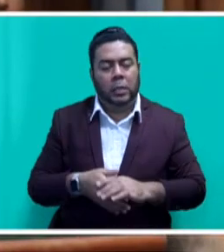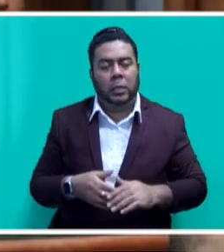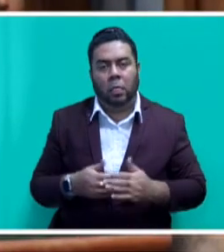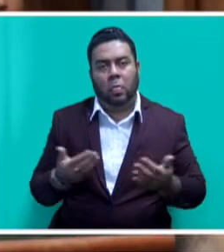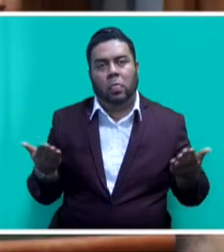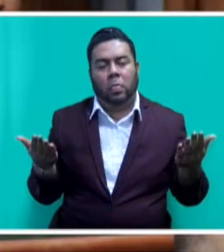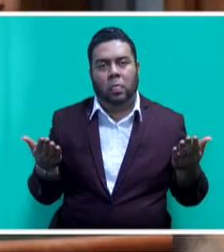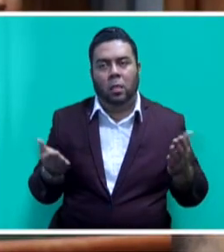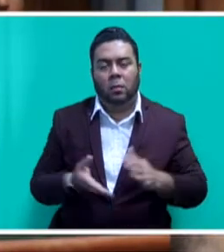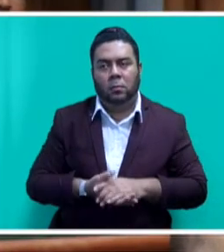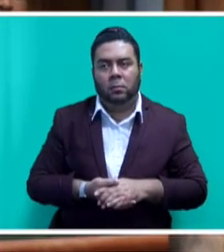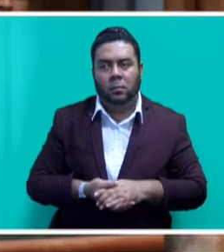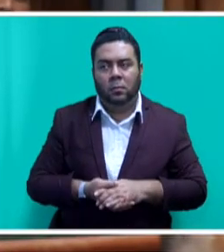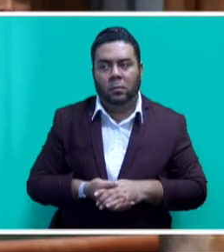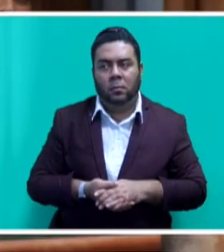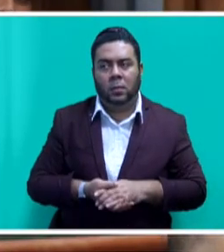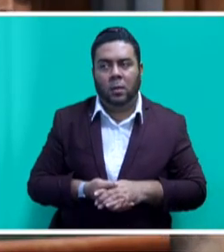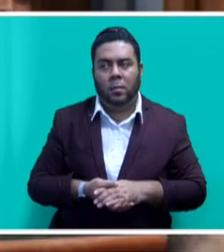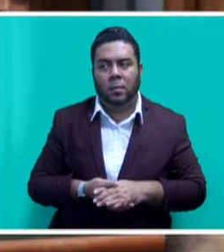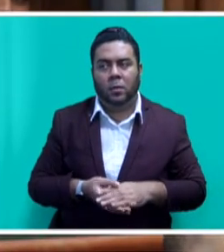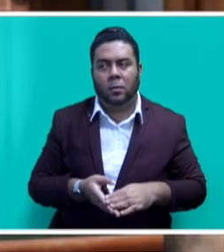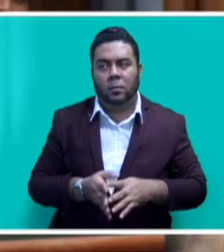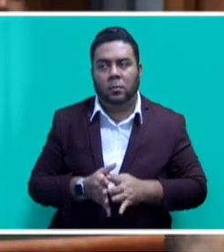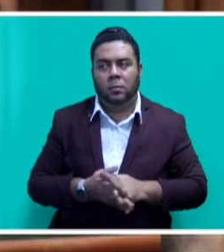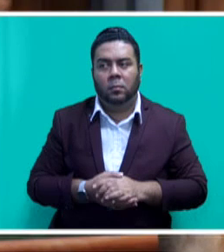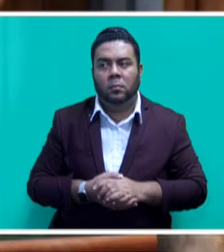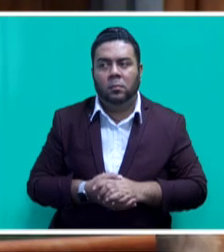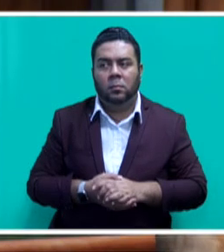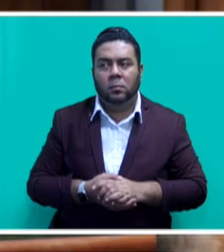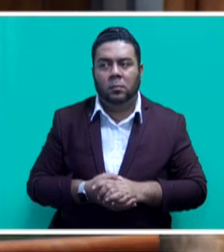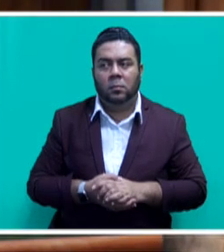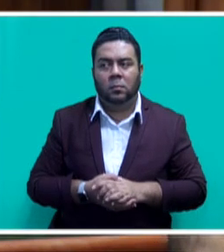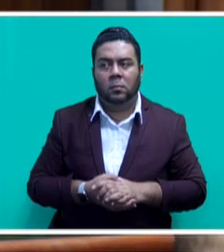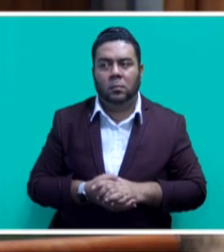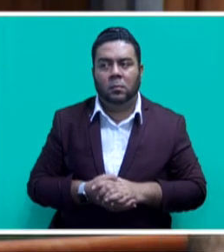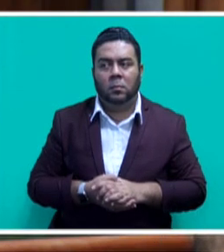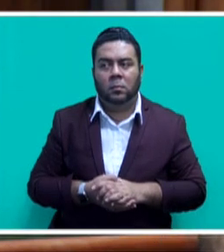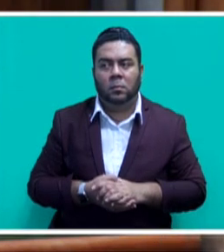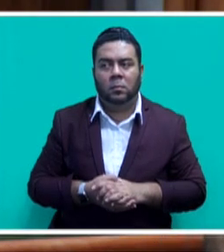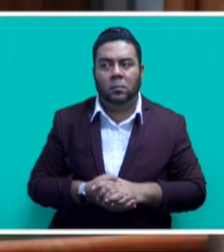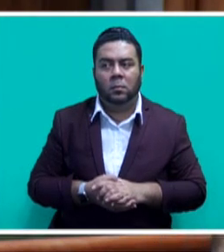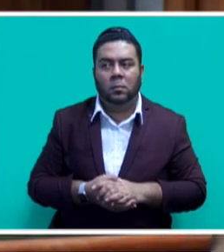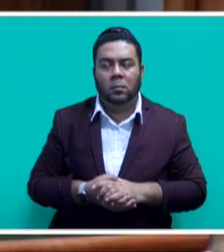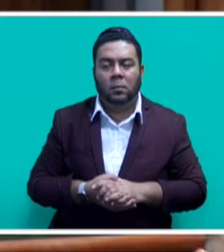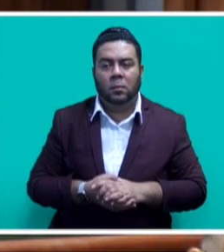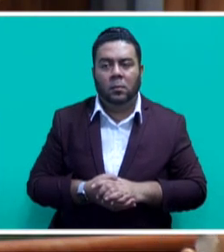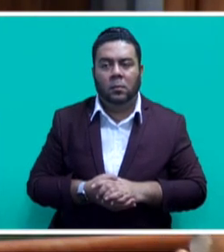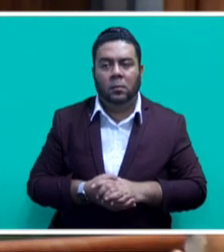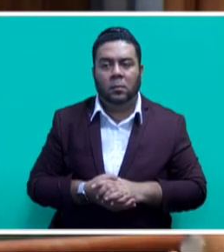due to the rough terrain under which our